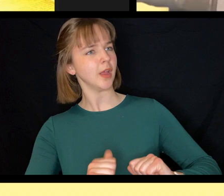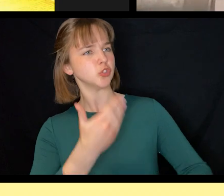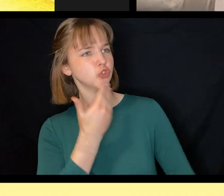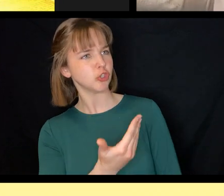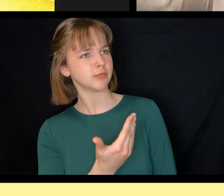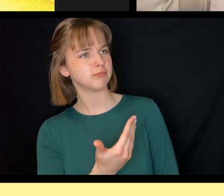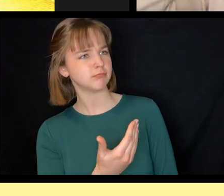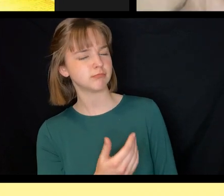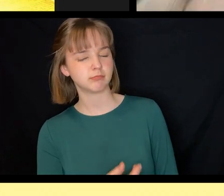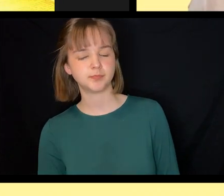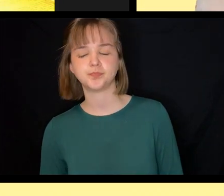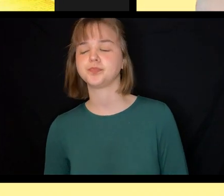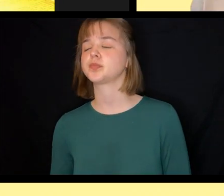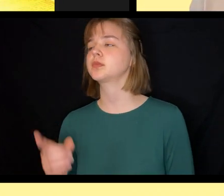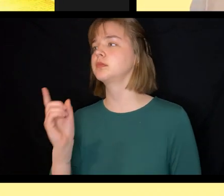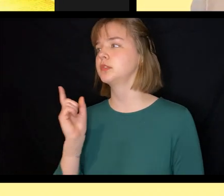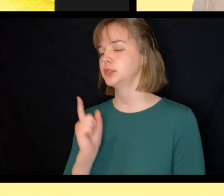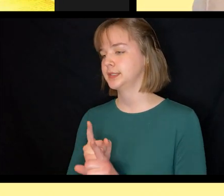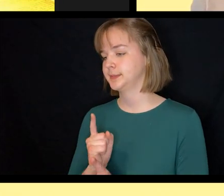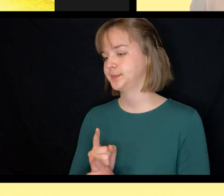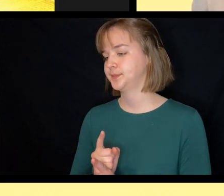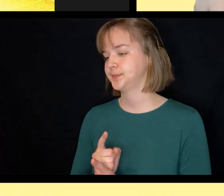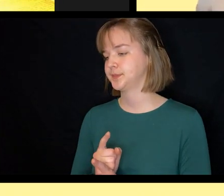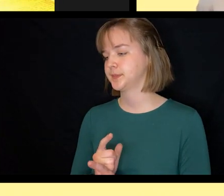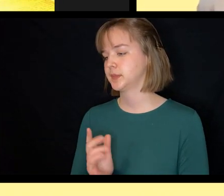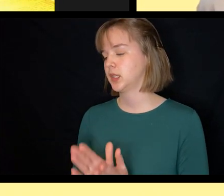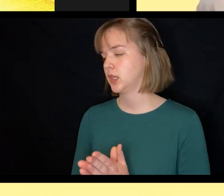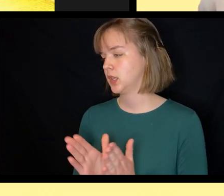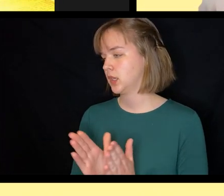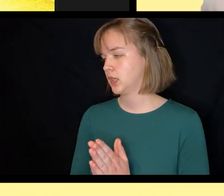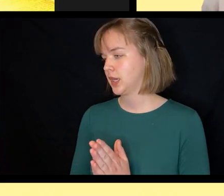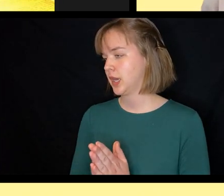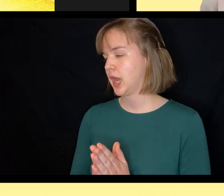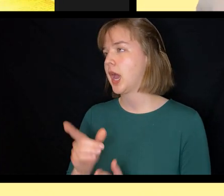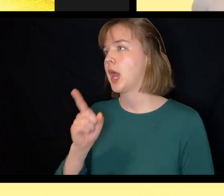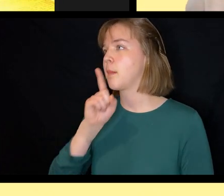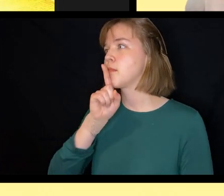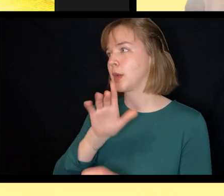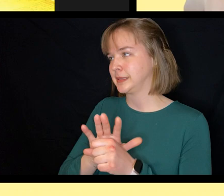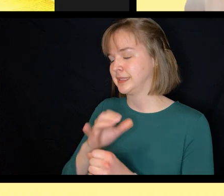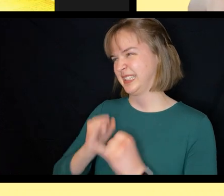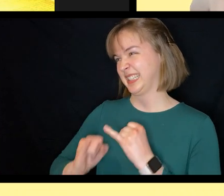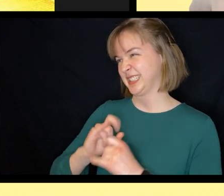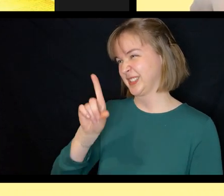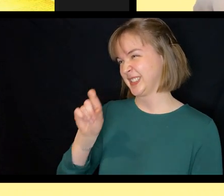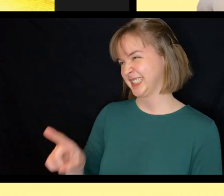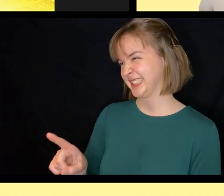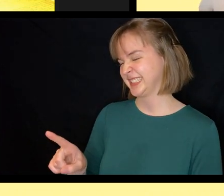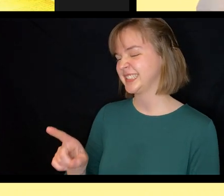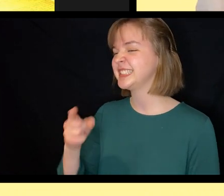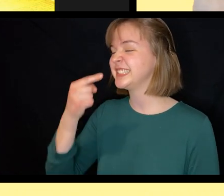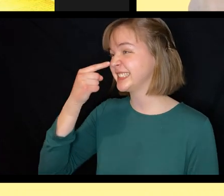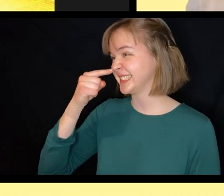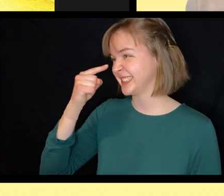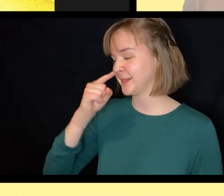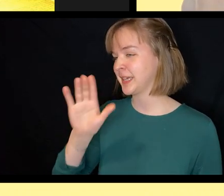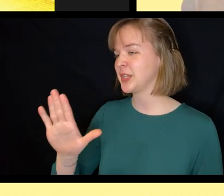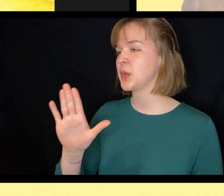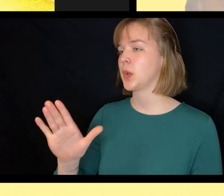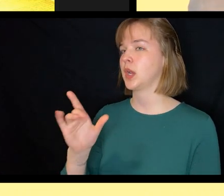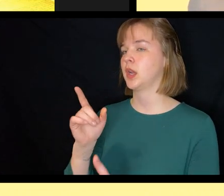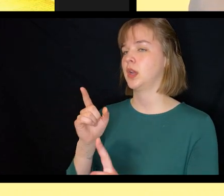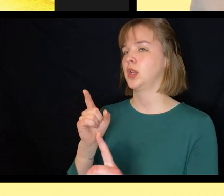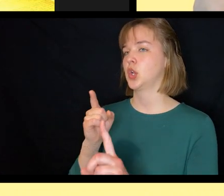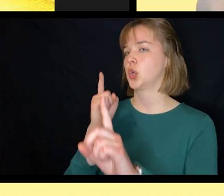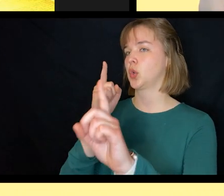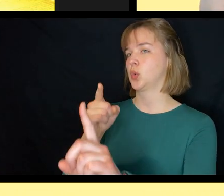play it smart. Yeah, definitely. Cool. Okay, I am wrapping up this time. Can you tell me a little bit about